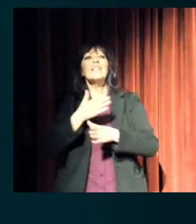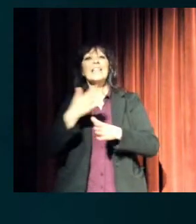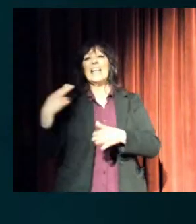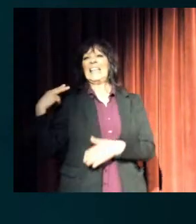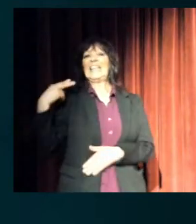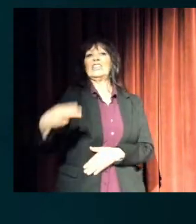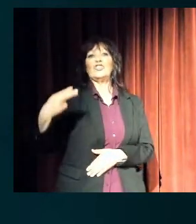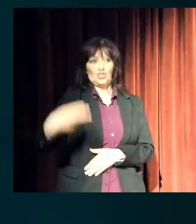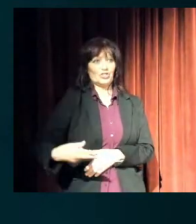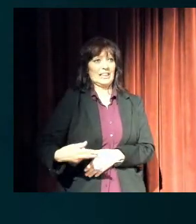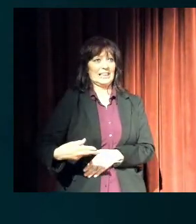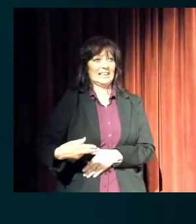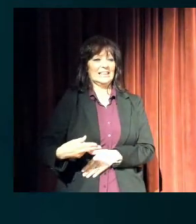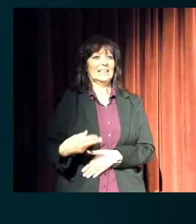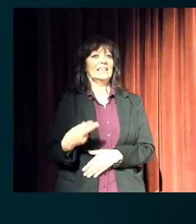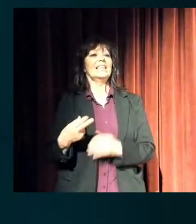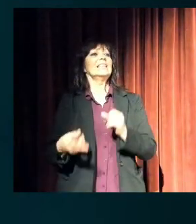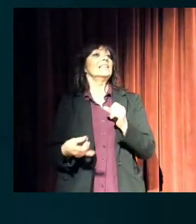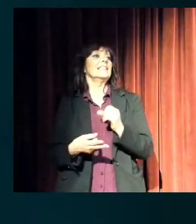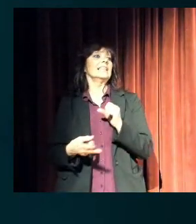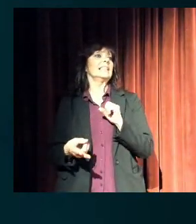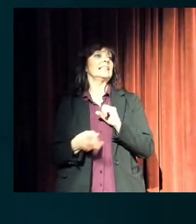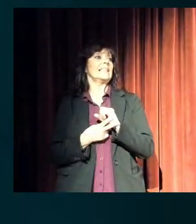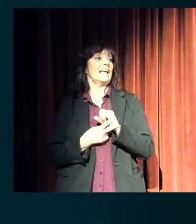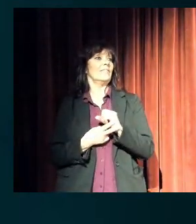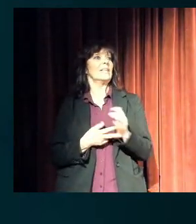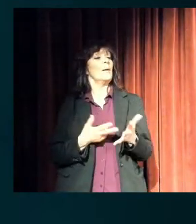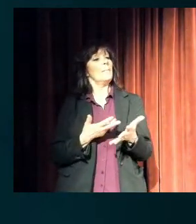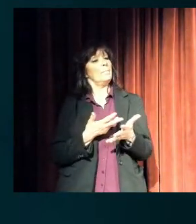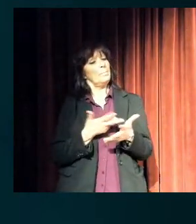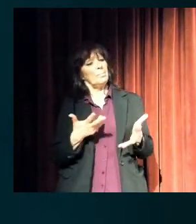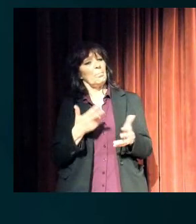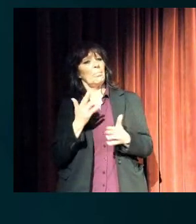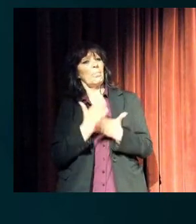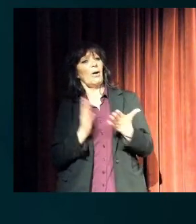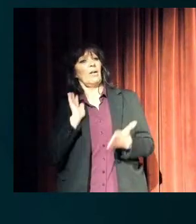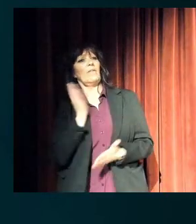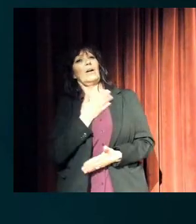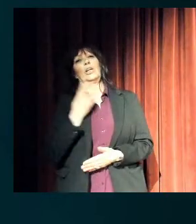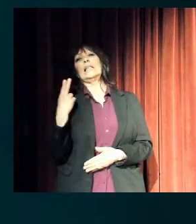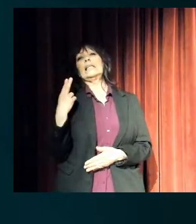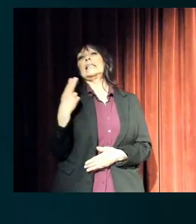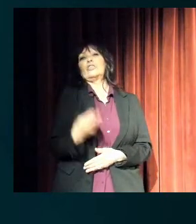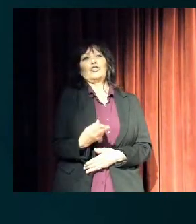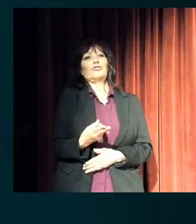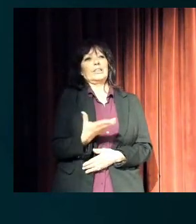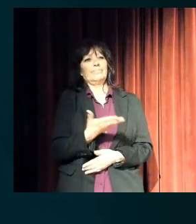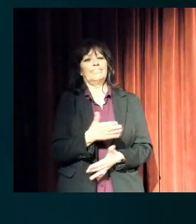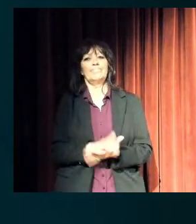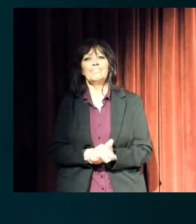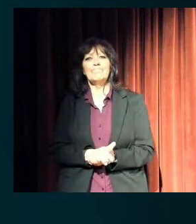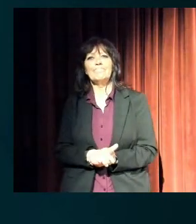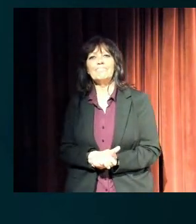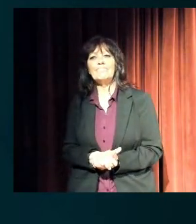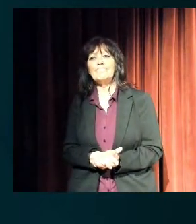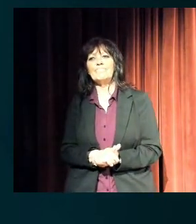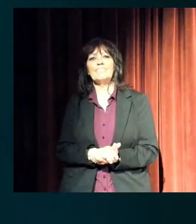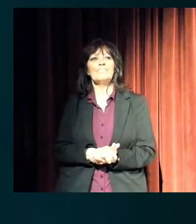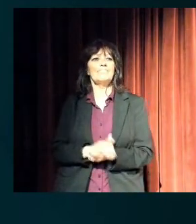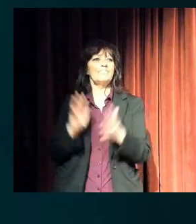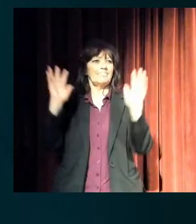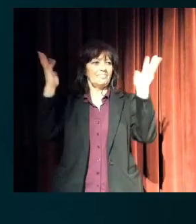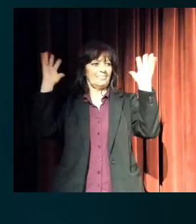and history, saving also a big part of our history. Thank you.